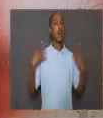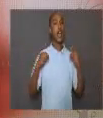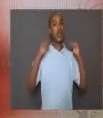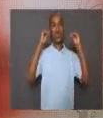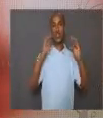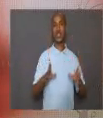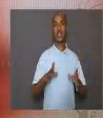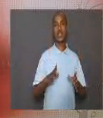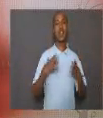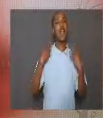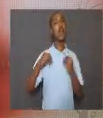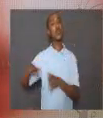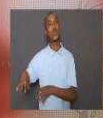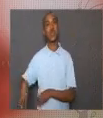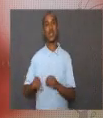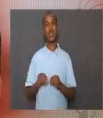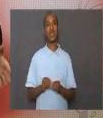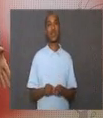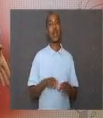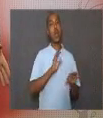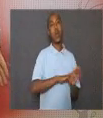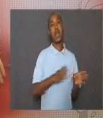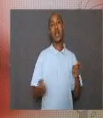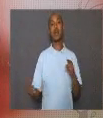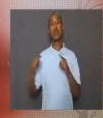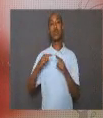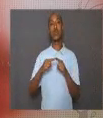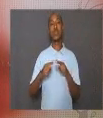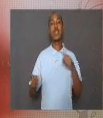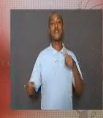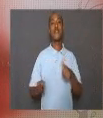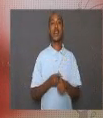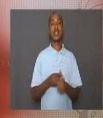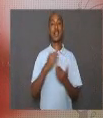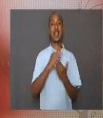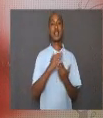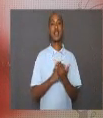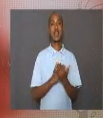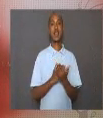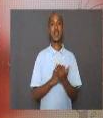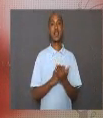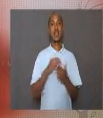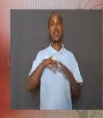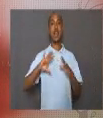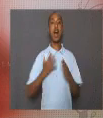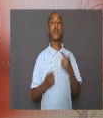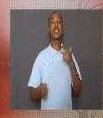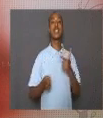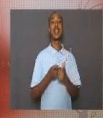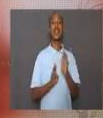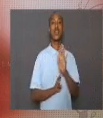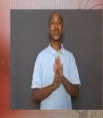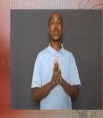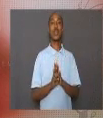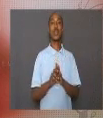Hello, teacher. Hello, students. Welcome to the first lesson in our second unit